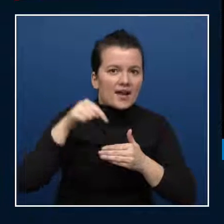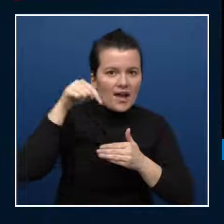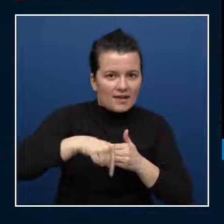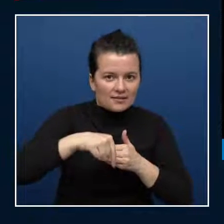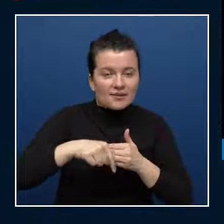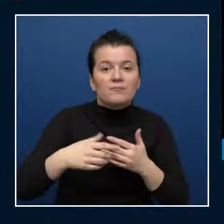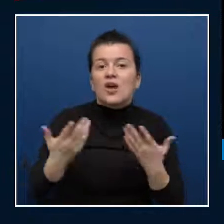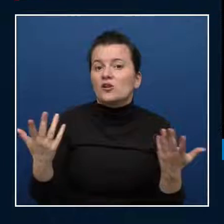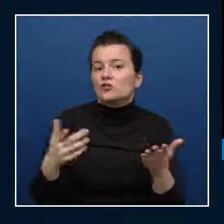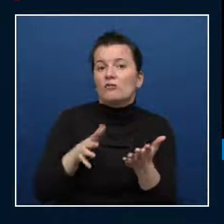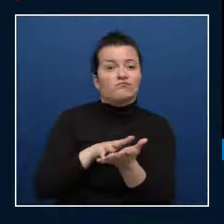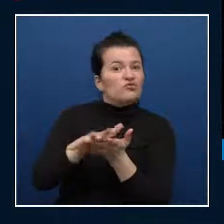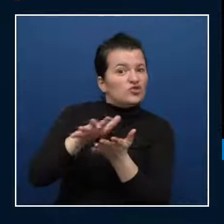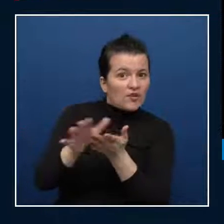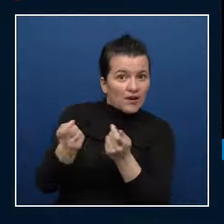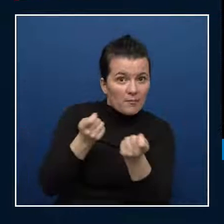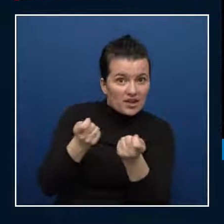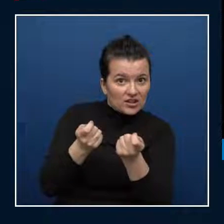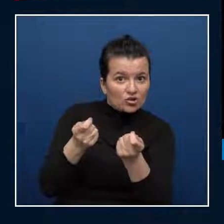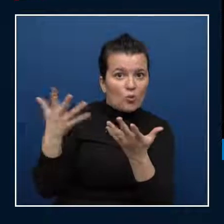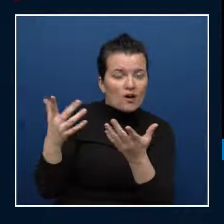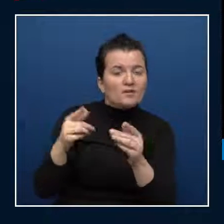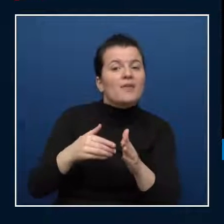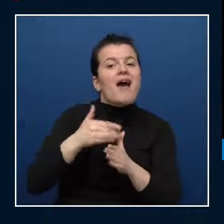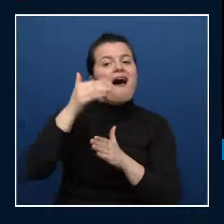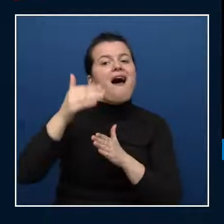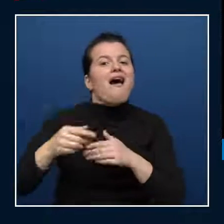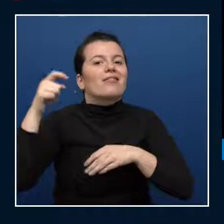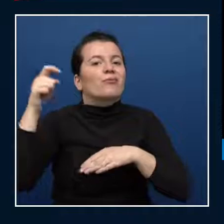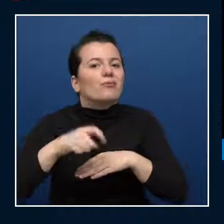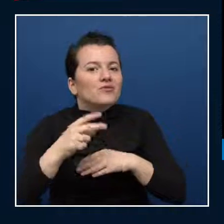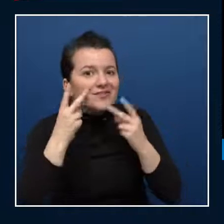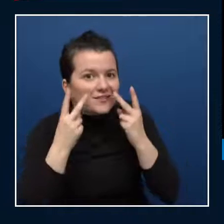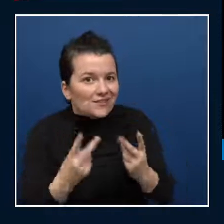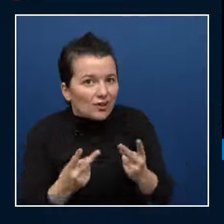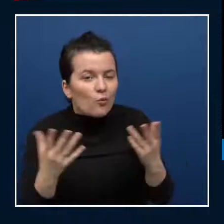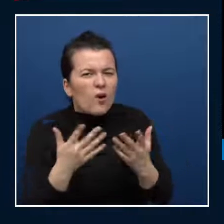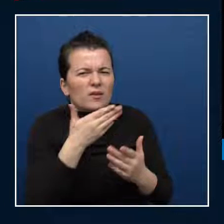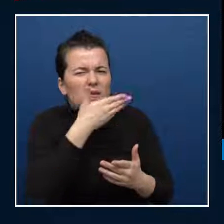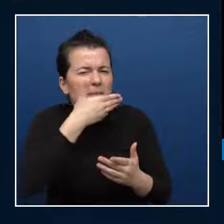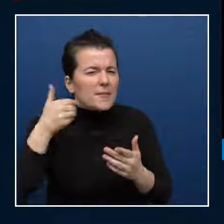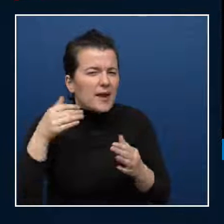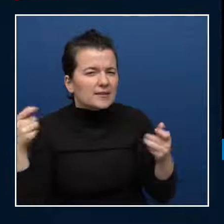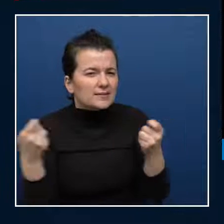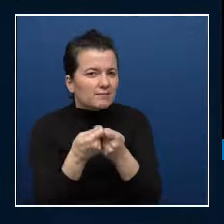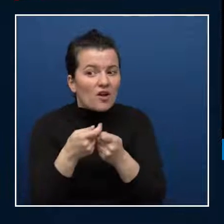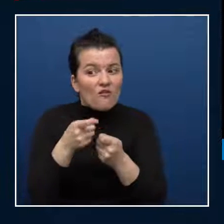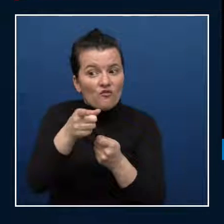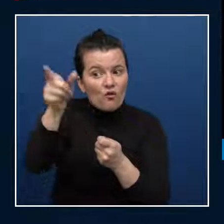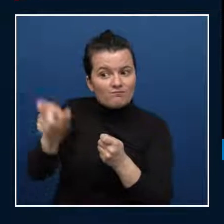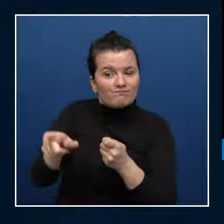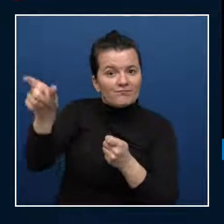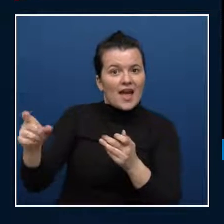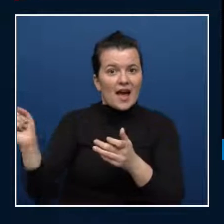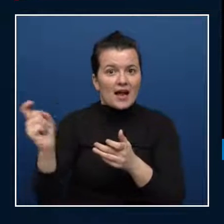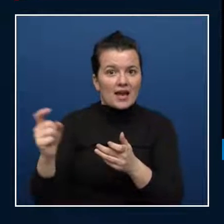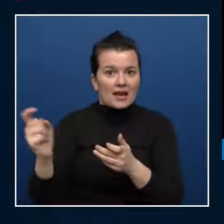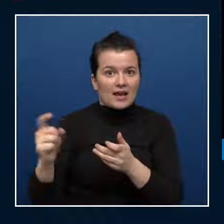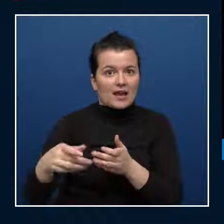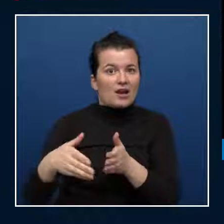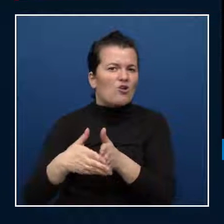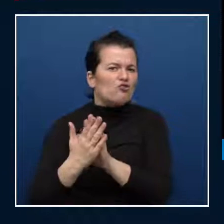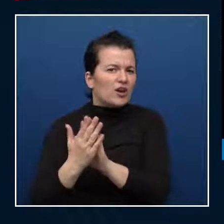Traffic Manager will figure out the endpoint or the backend pool that's the best response for your end user who's made the request. And